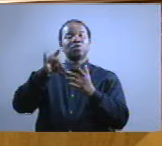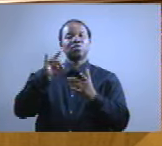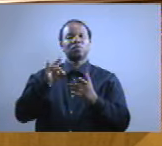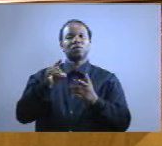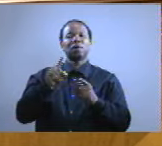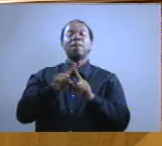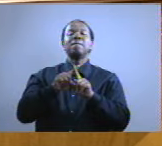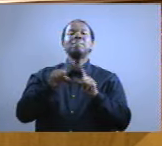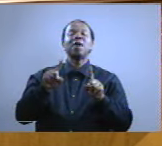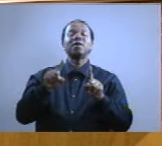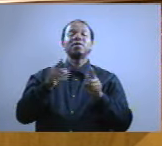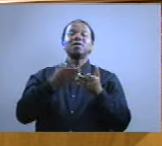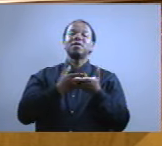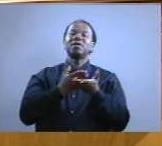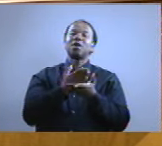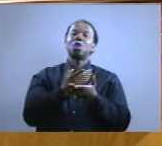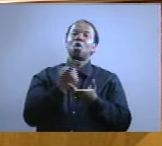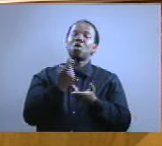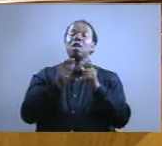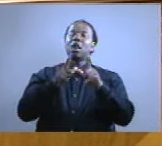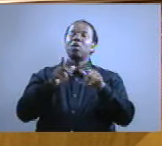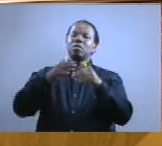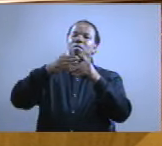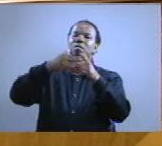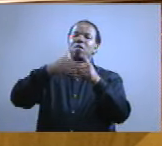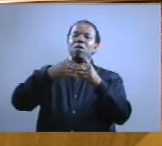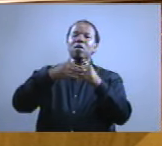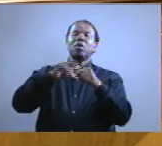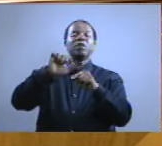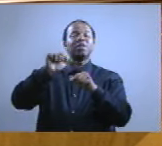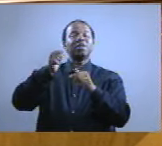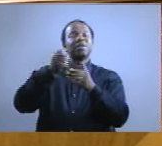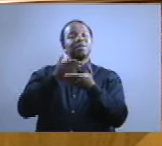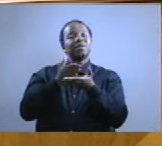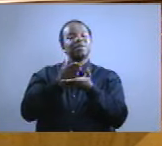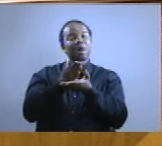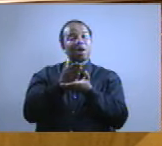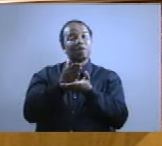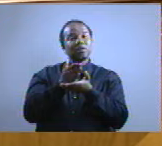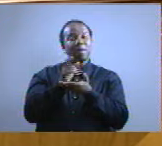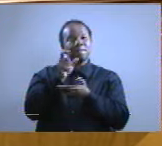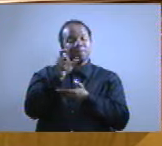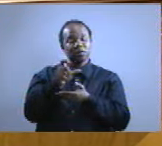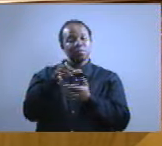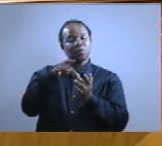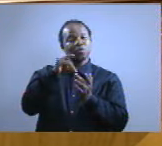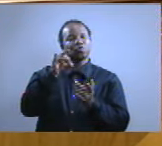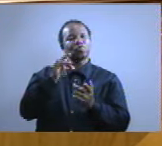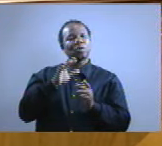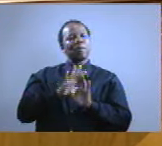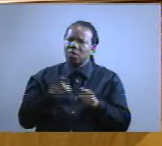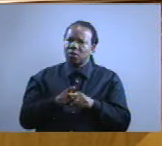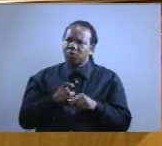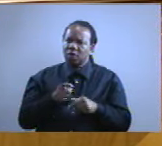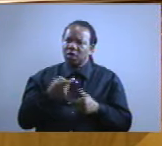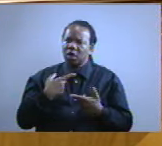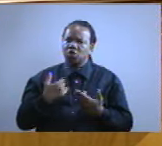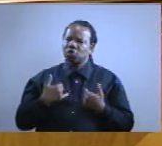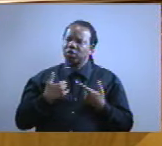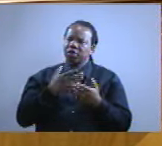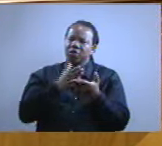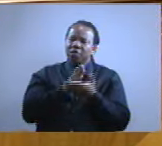right applies only to those who use a language of one's choice. It's not being enjoyed by people.